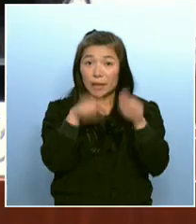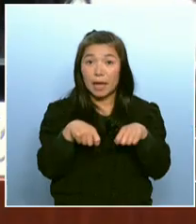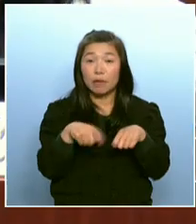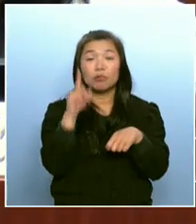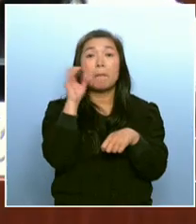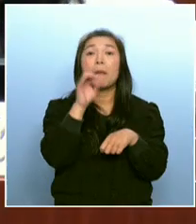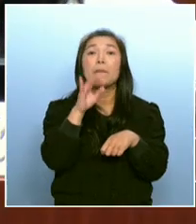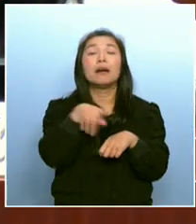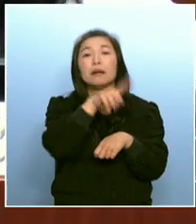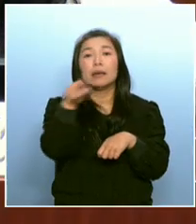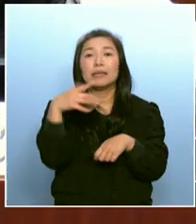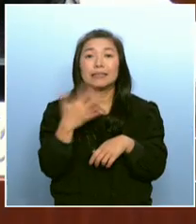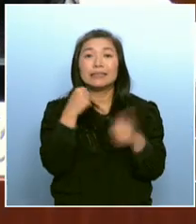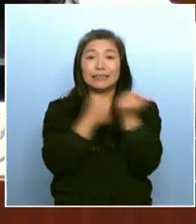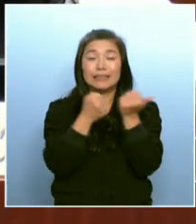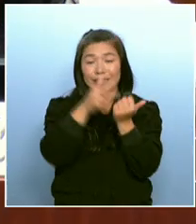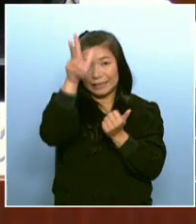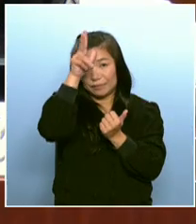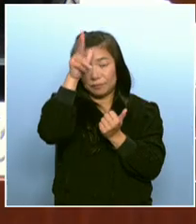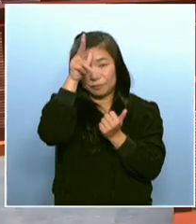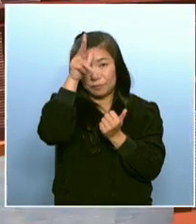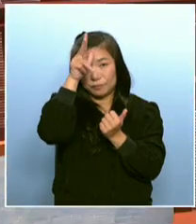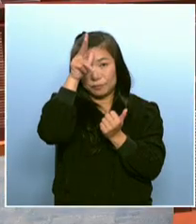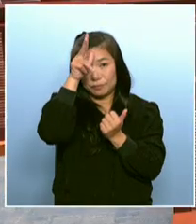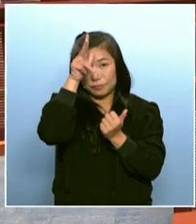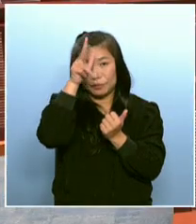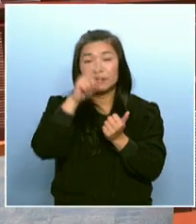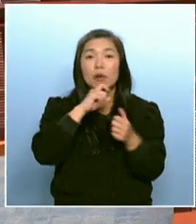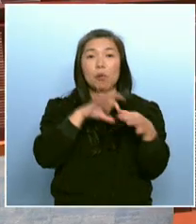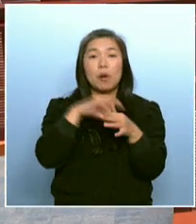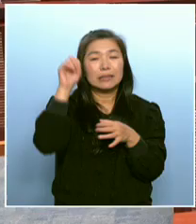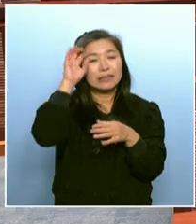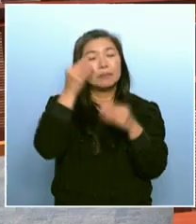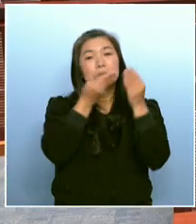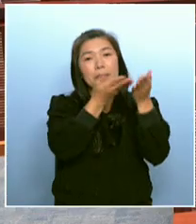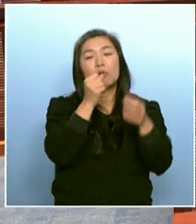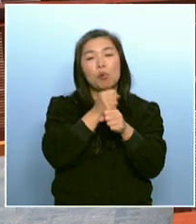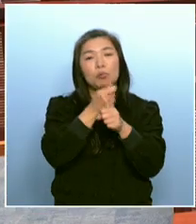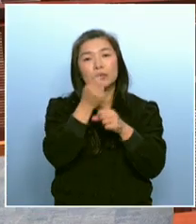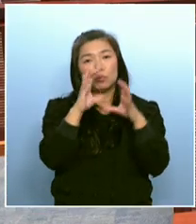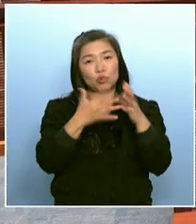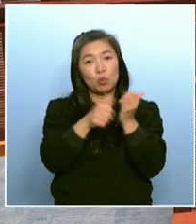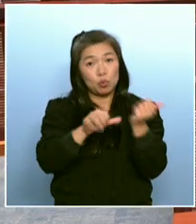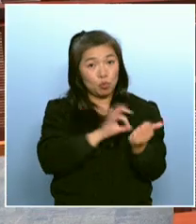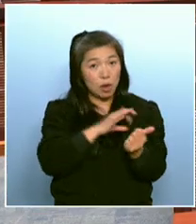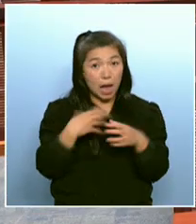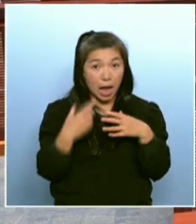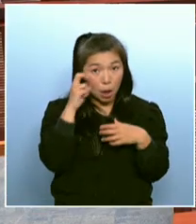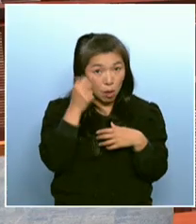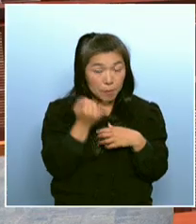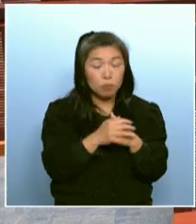pieces. All right, if you have no further questions, I'll ask members if you agree to submit